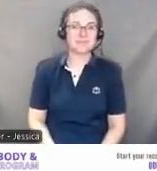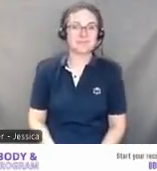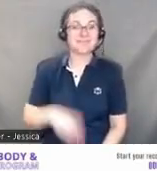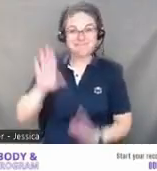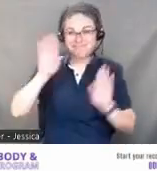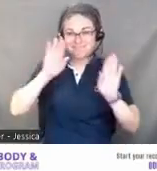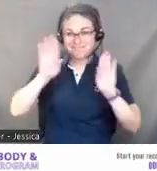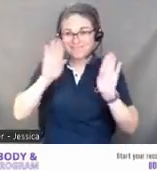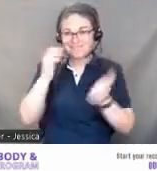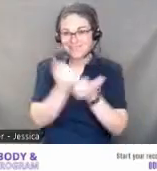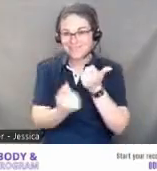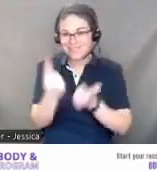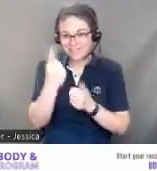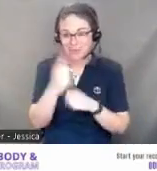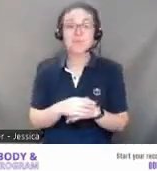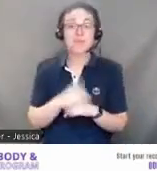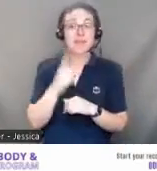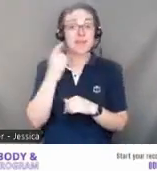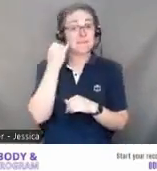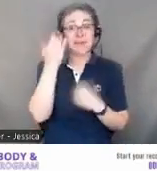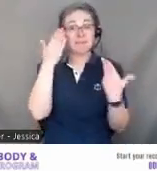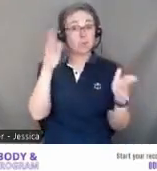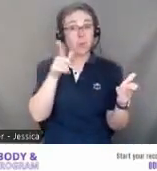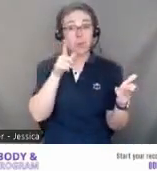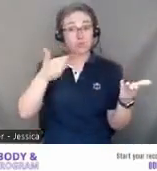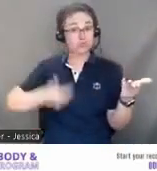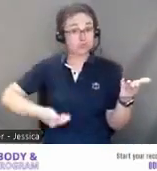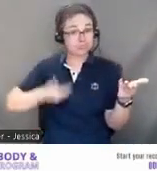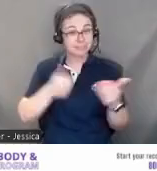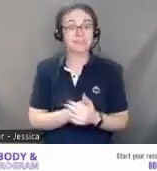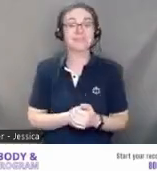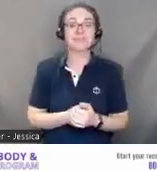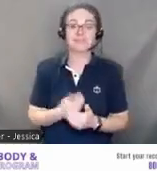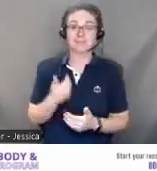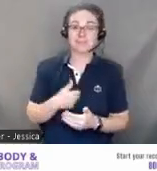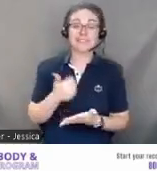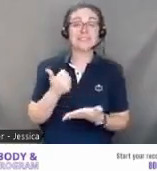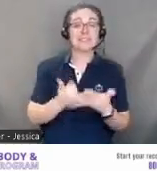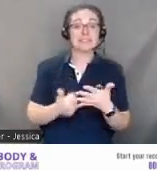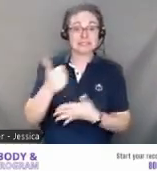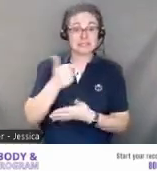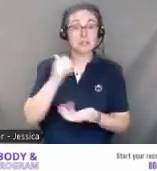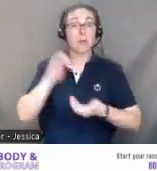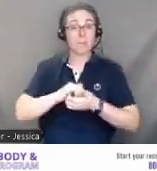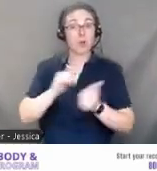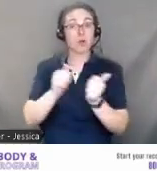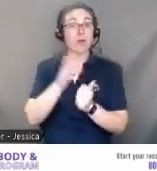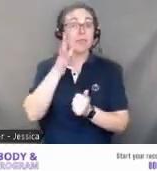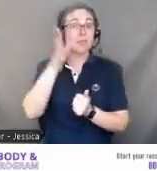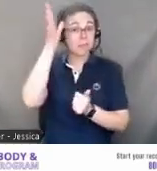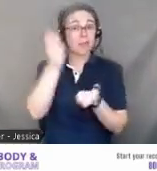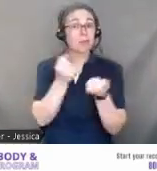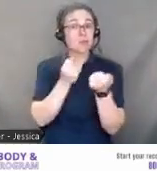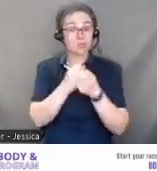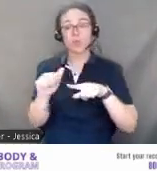Hello, everybody. So for those who don't know who I am a senior parent partner with Parent Support and Training